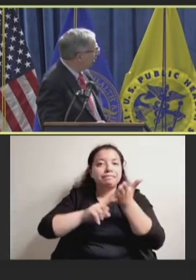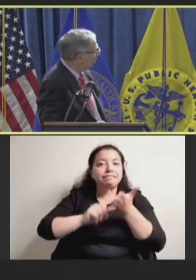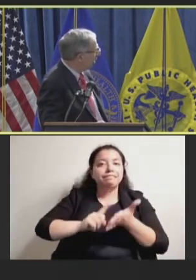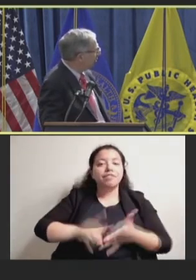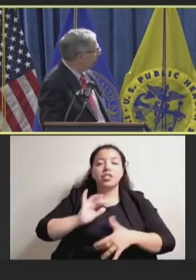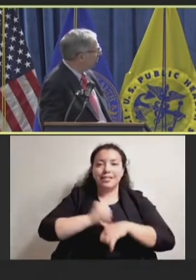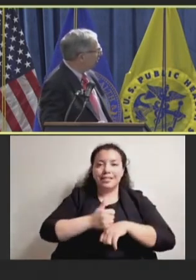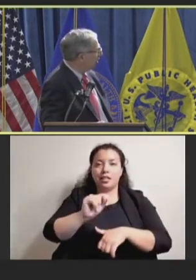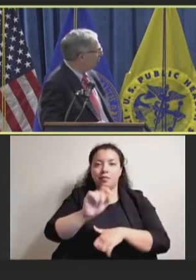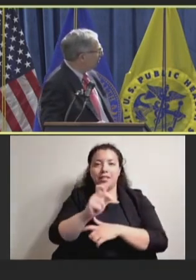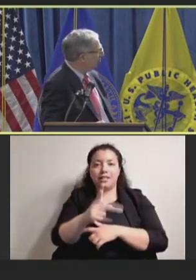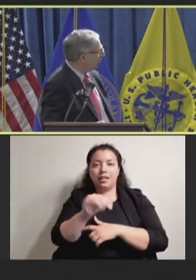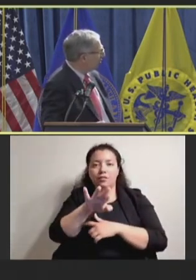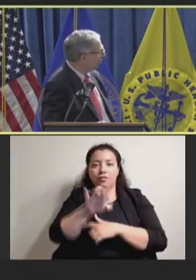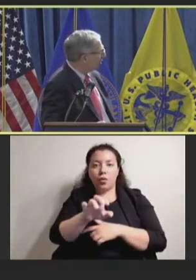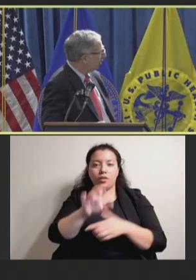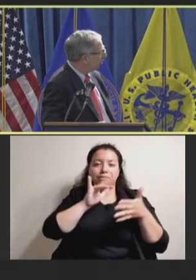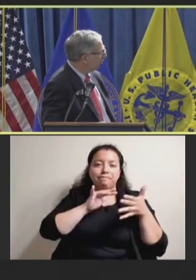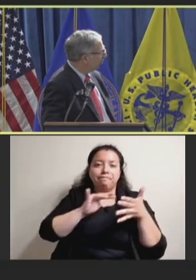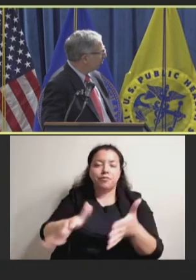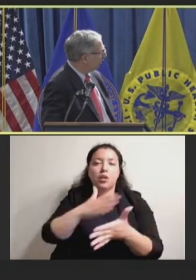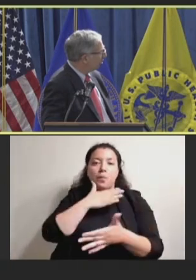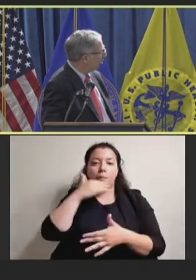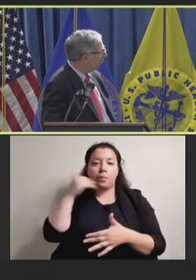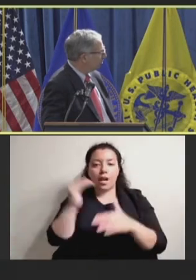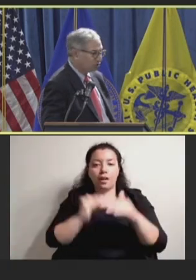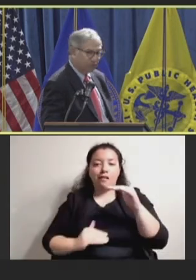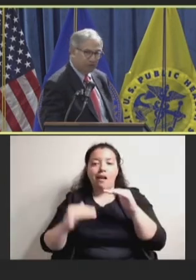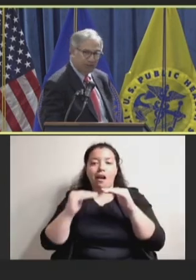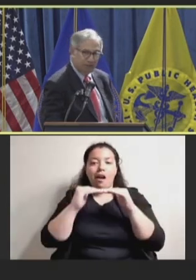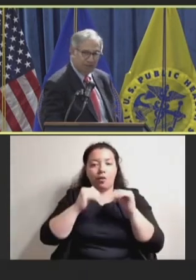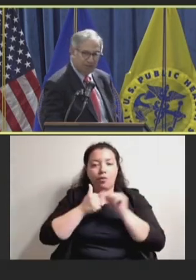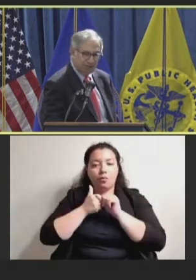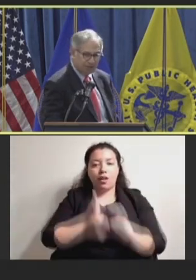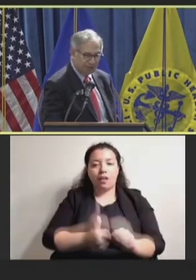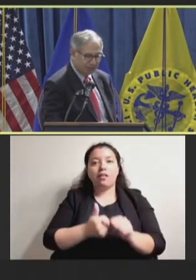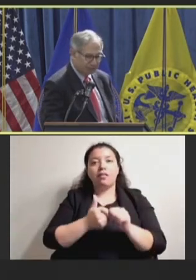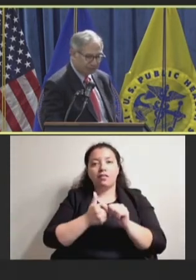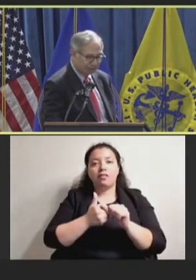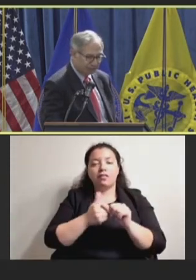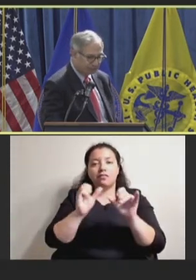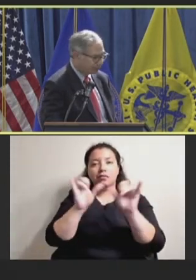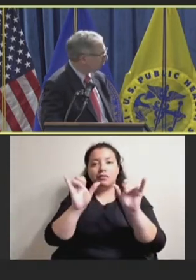coordinating data collection and developing better accrual tracking systems across federal agencies.